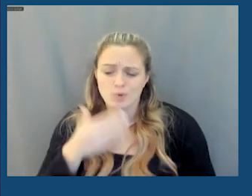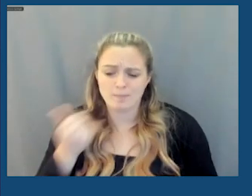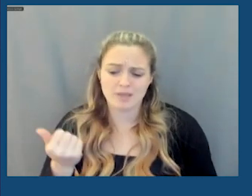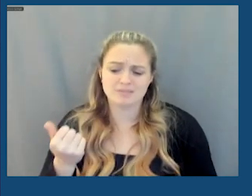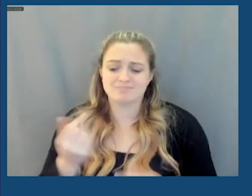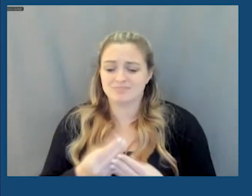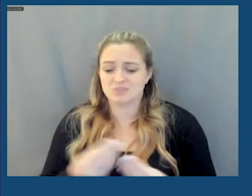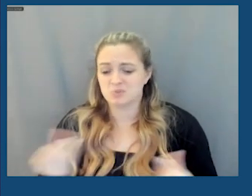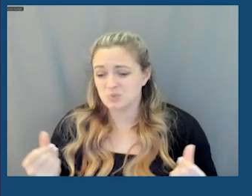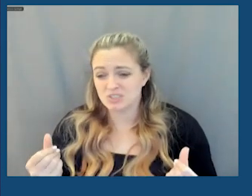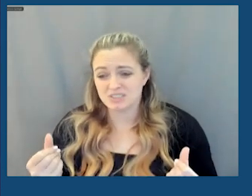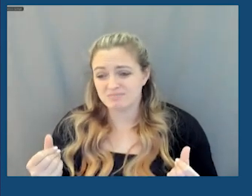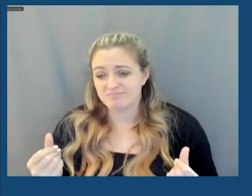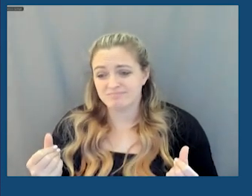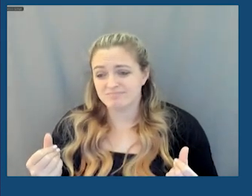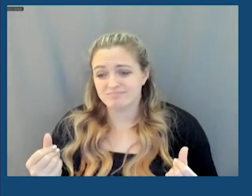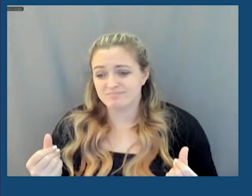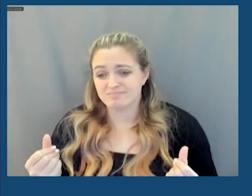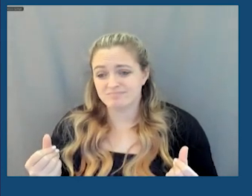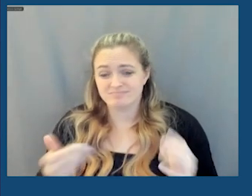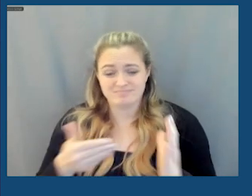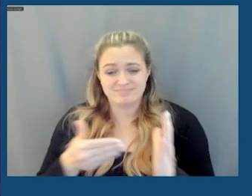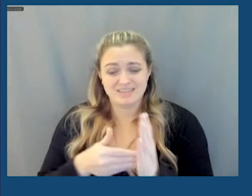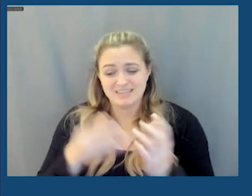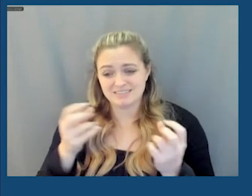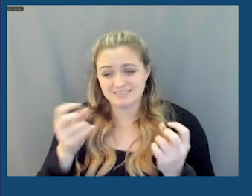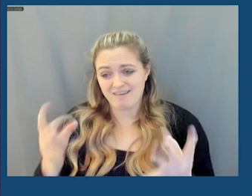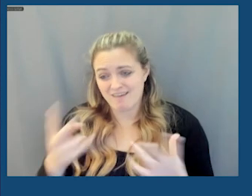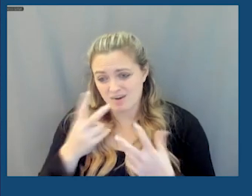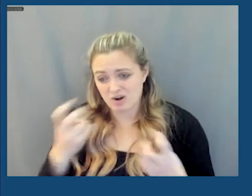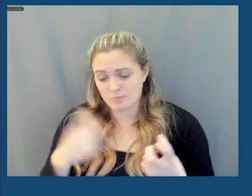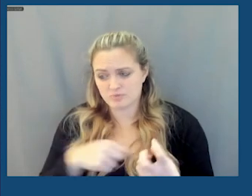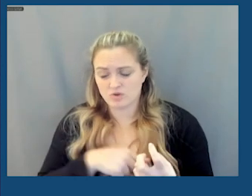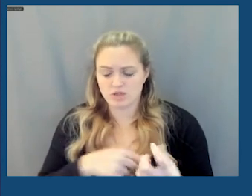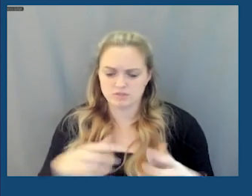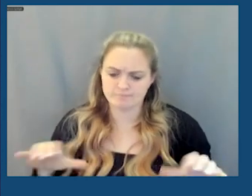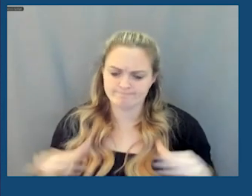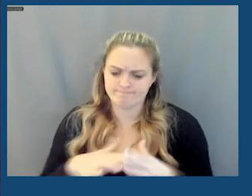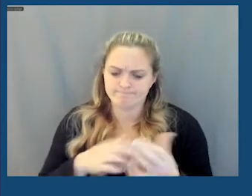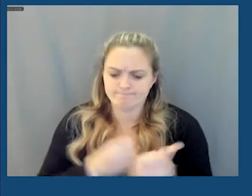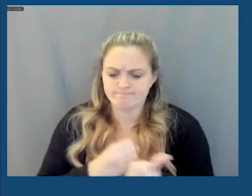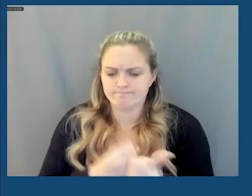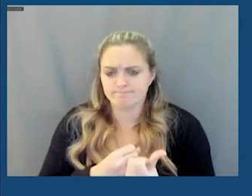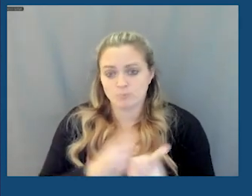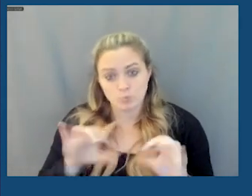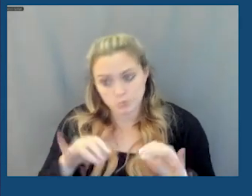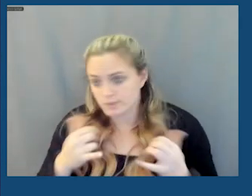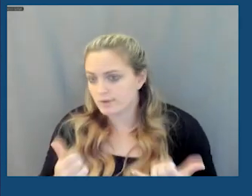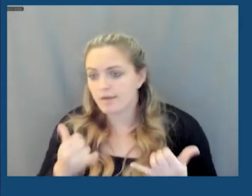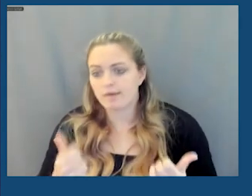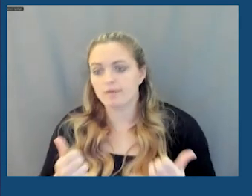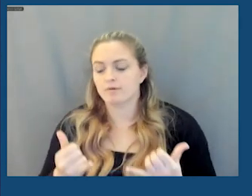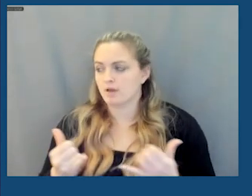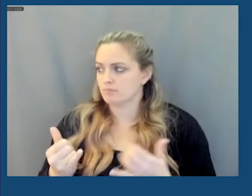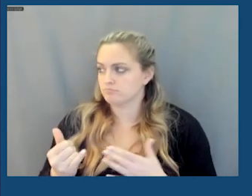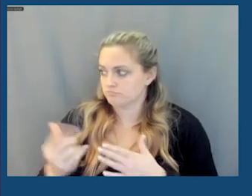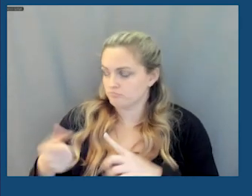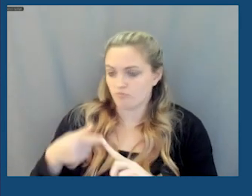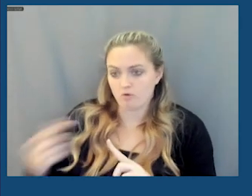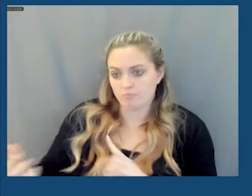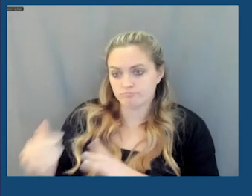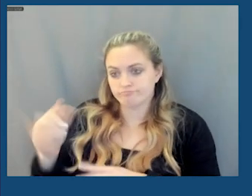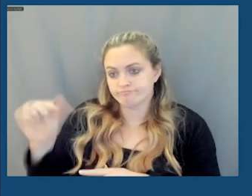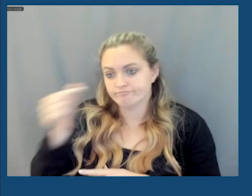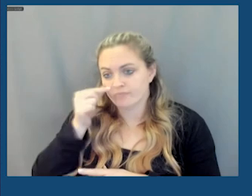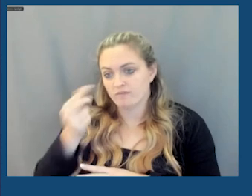solution against hate crimes is for us coming together, as we're doing today under the leadership of Governor Hochul,